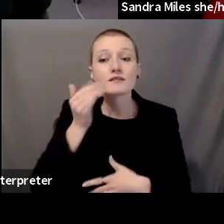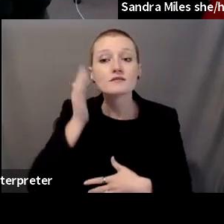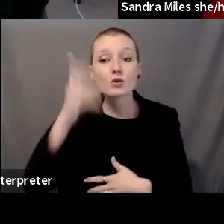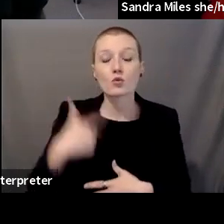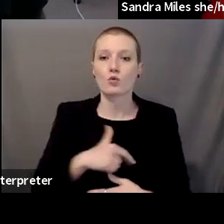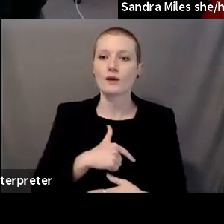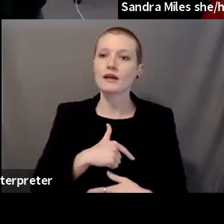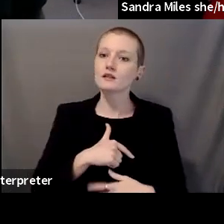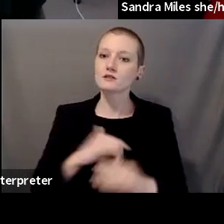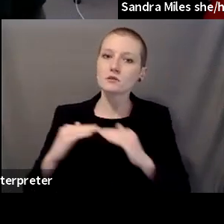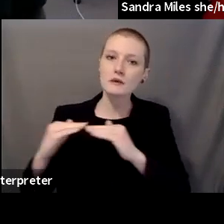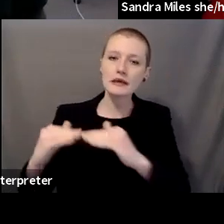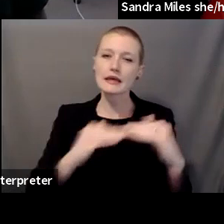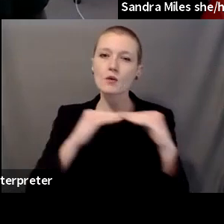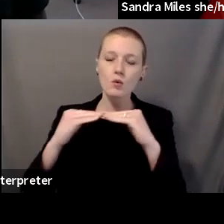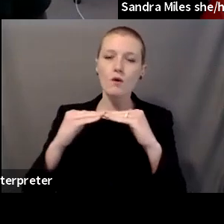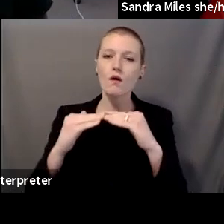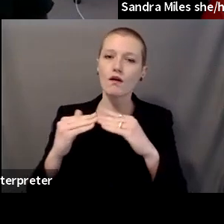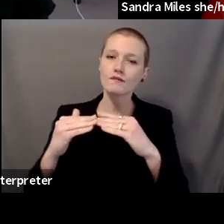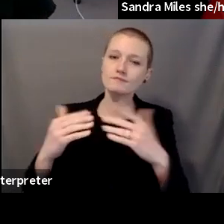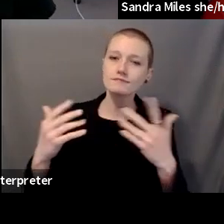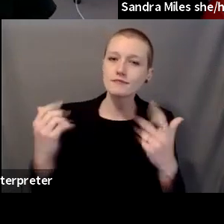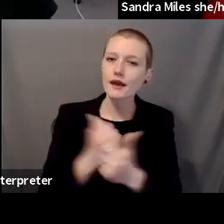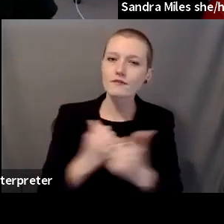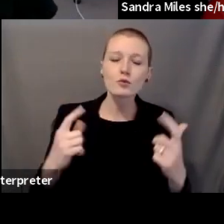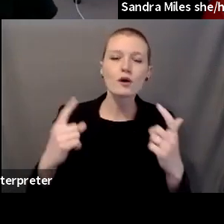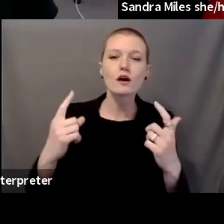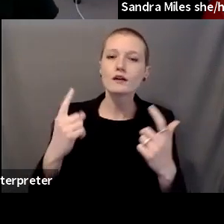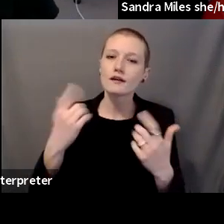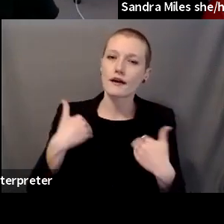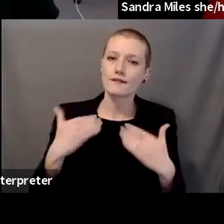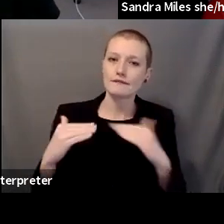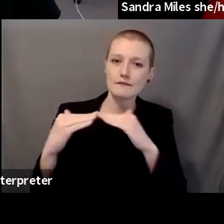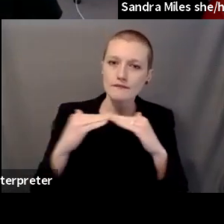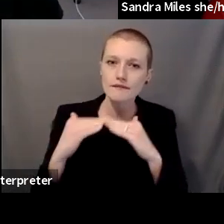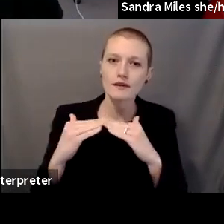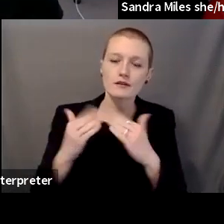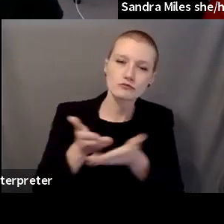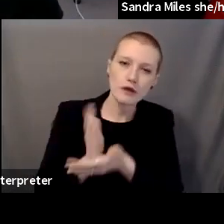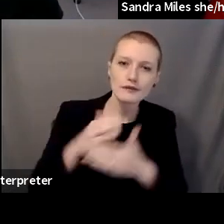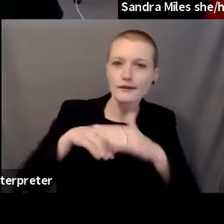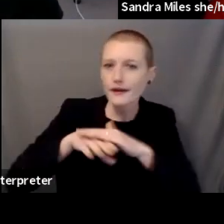fairly and everybody's being treated the same, we still need to celebrate what these different cultures bring.